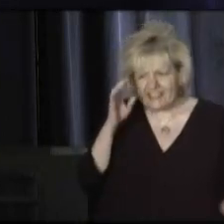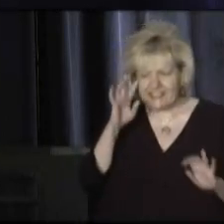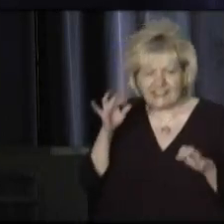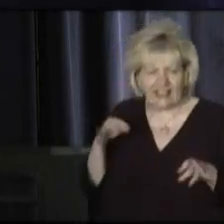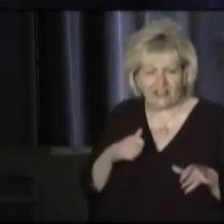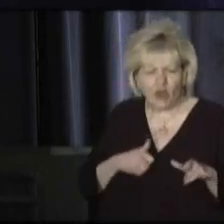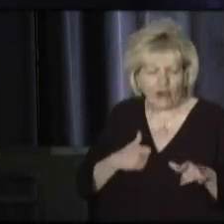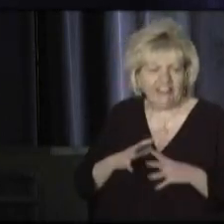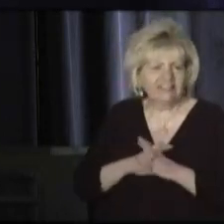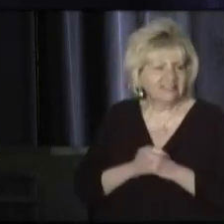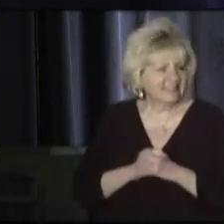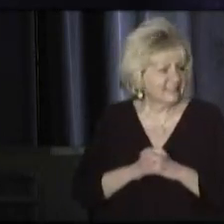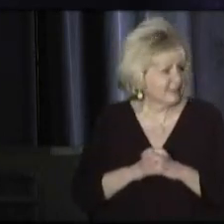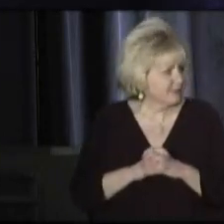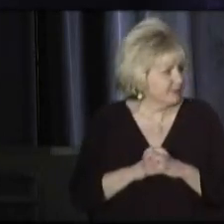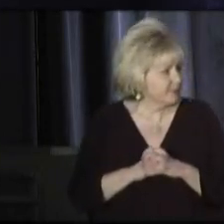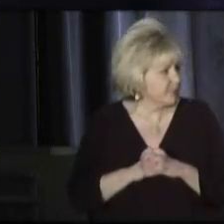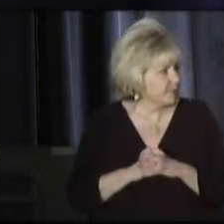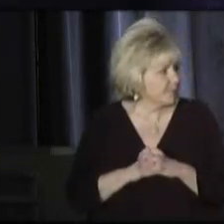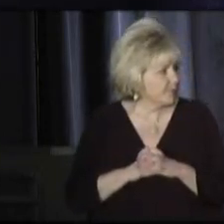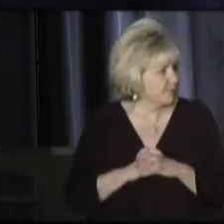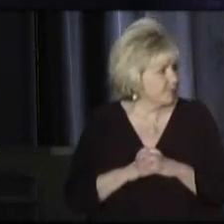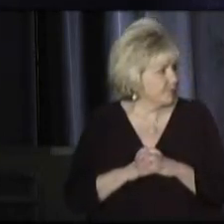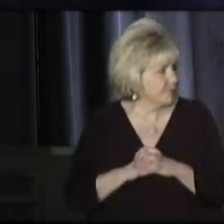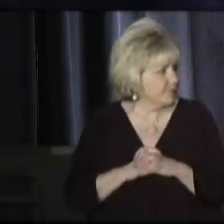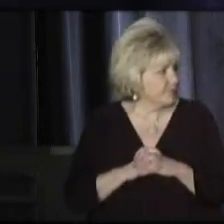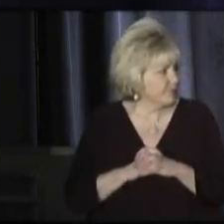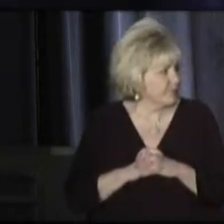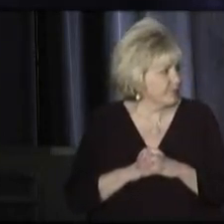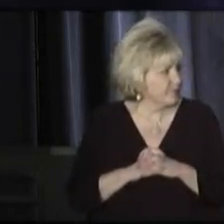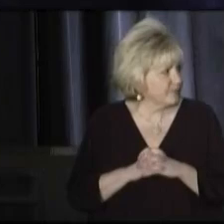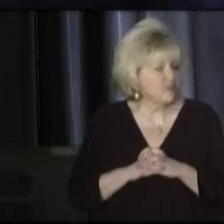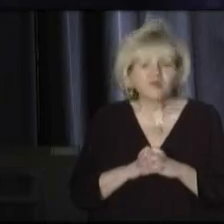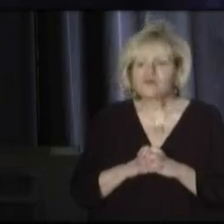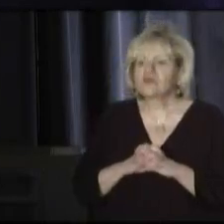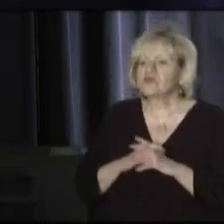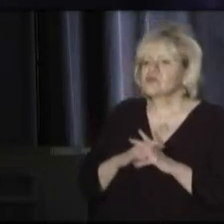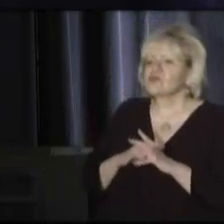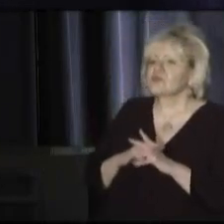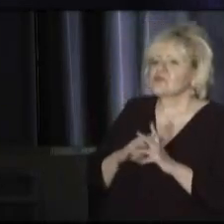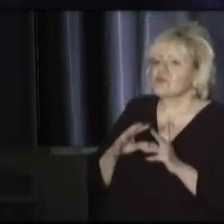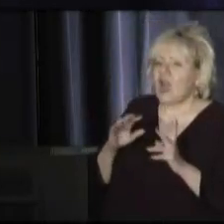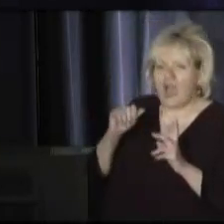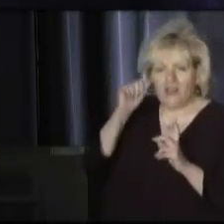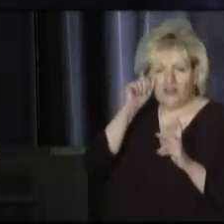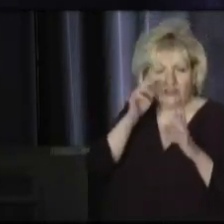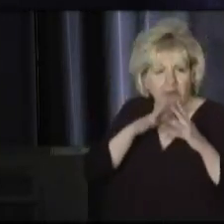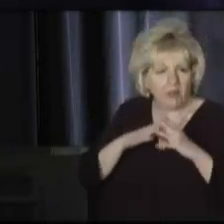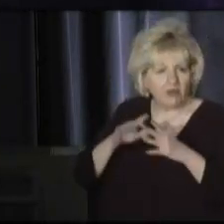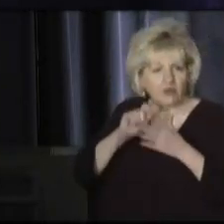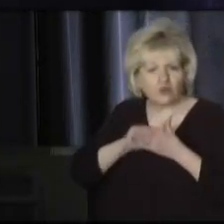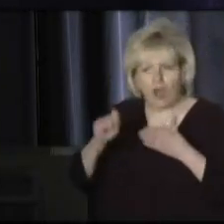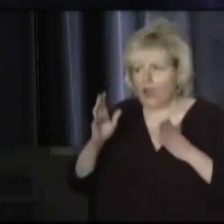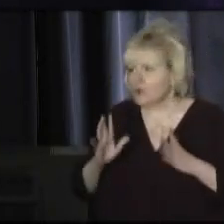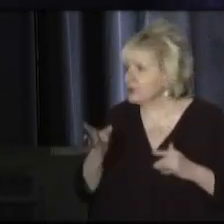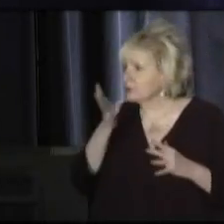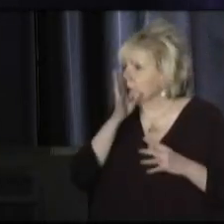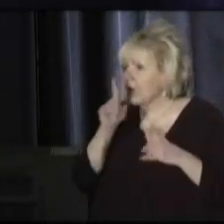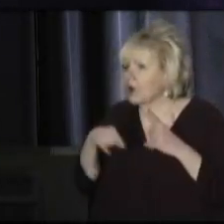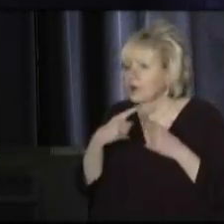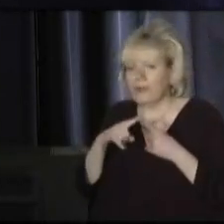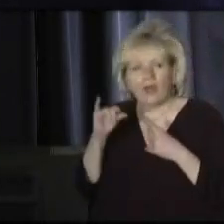me, of reality, usually my mother or Trace's snap. You've been staring for hours. You haven't left bed for days. You can't